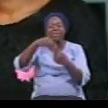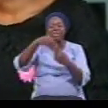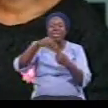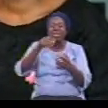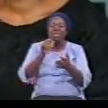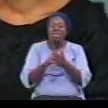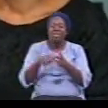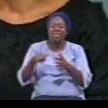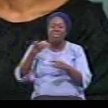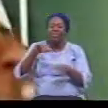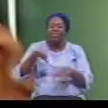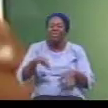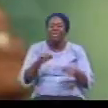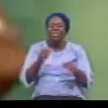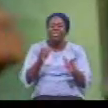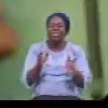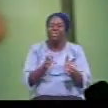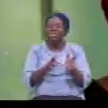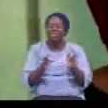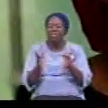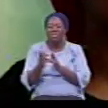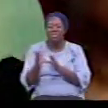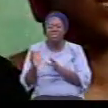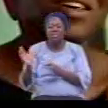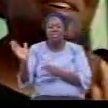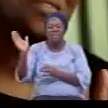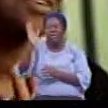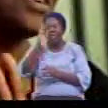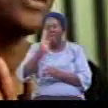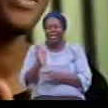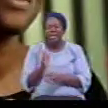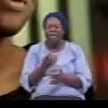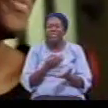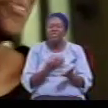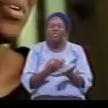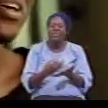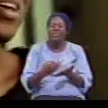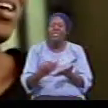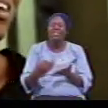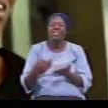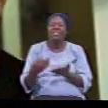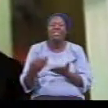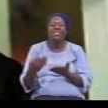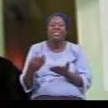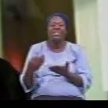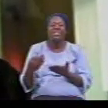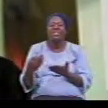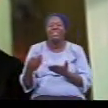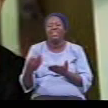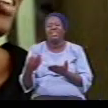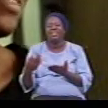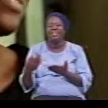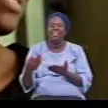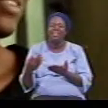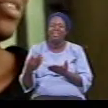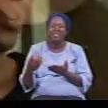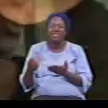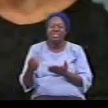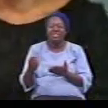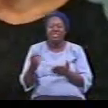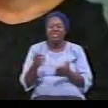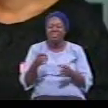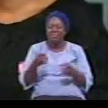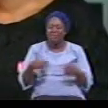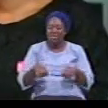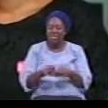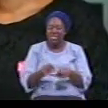broken hearts and minds, and every one of them will say, with no exceptions, that they